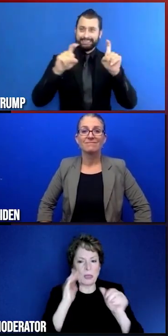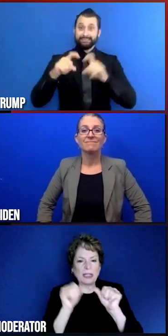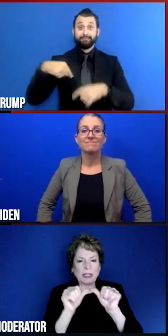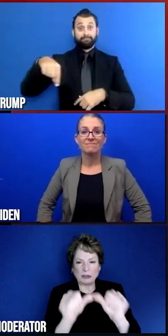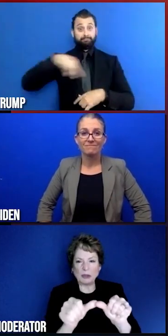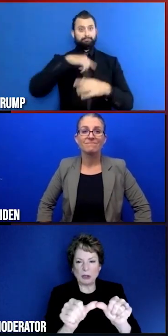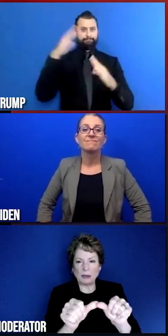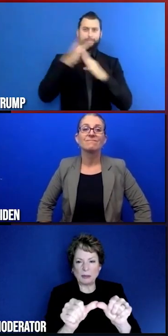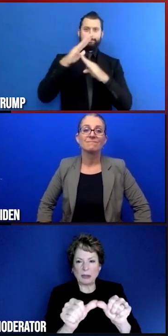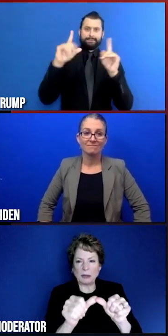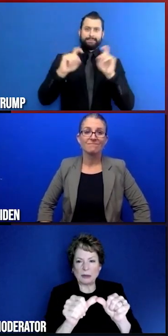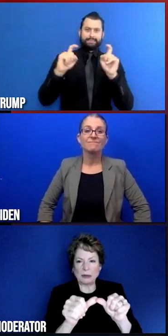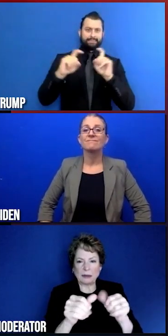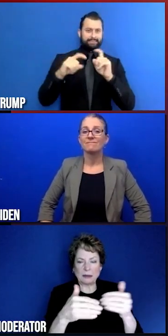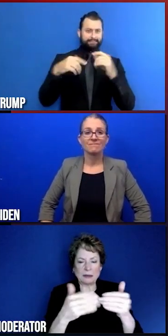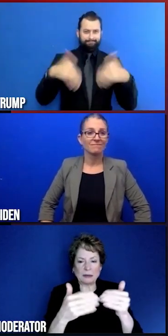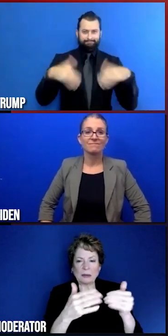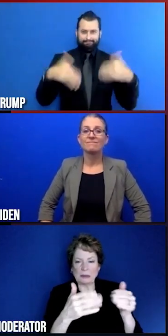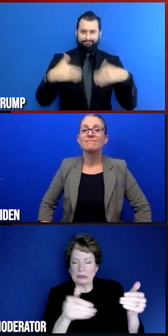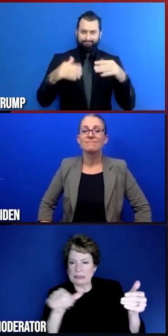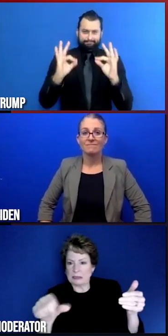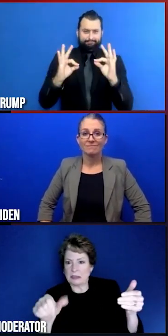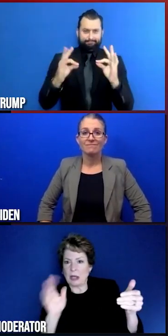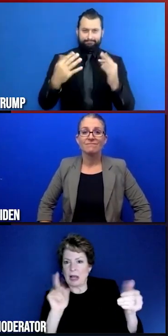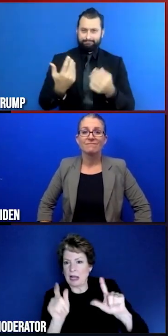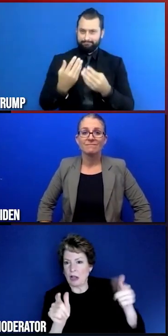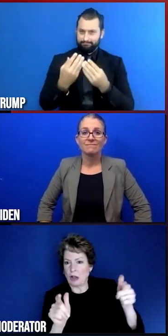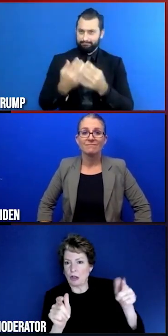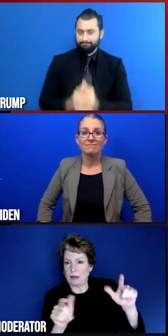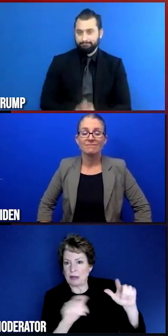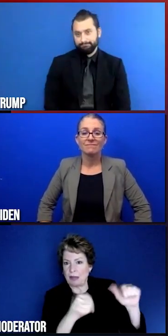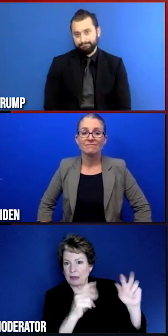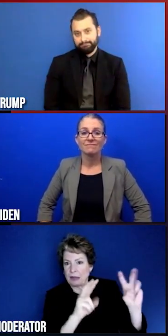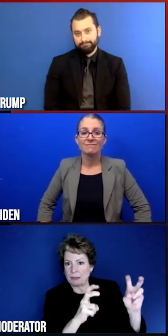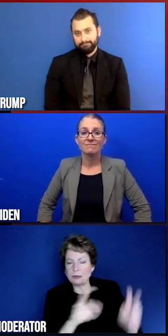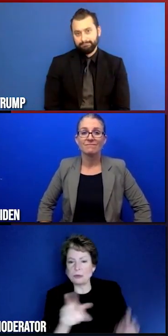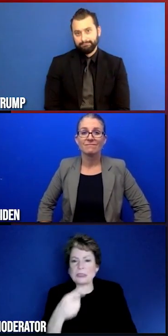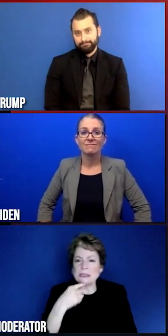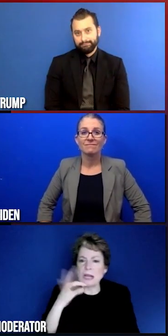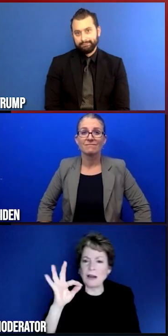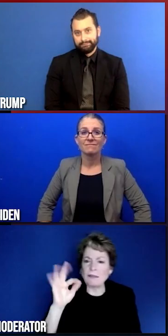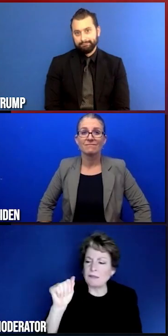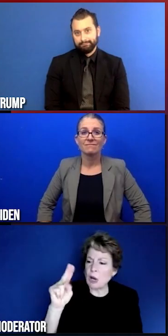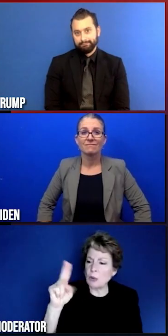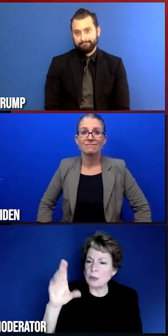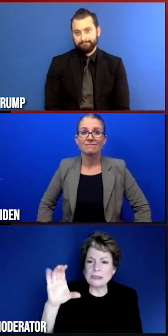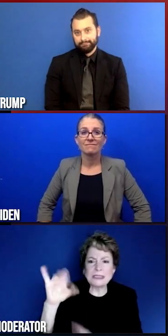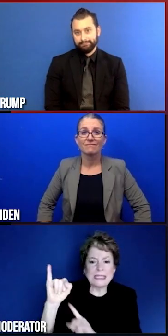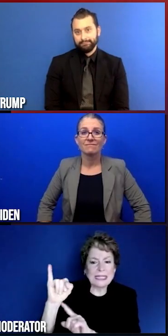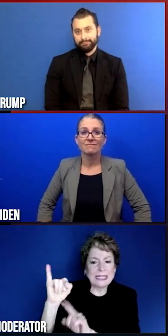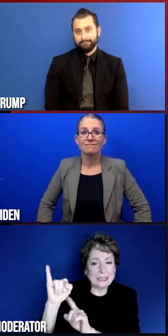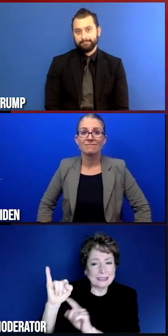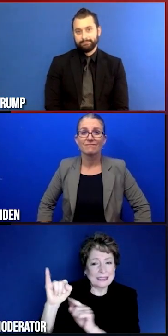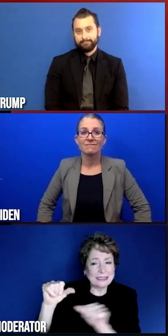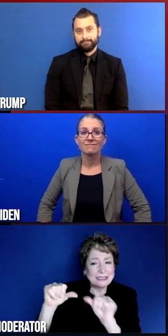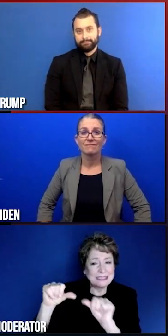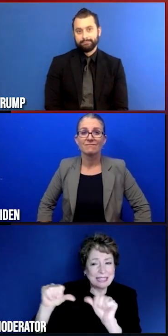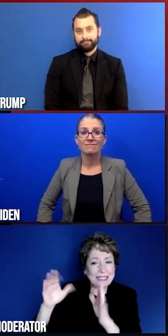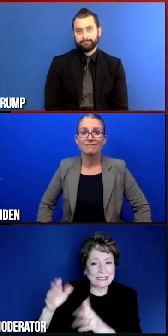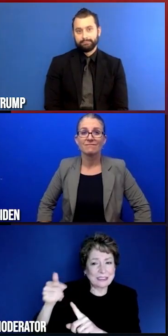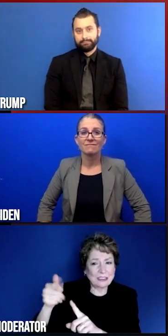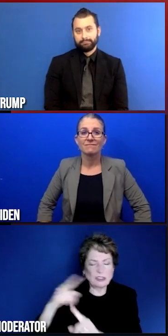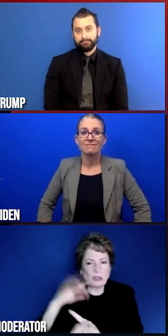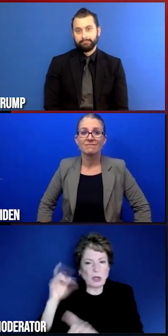you called Dr. Anthony Fauci, the nation's best-known infectious disease expert, quote, a disaster. You described him and other medical experts as,